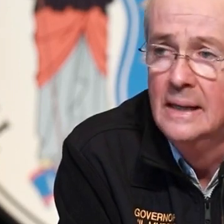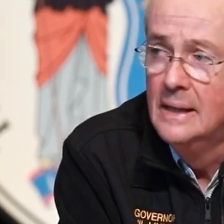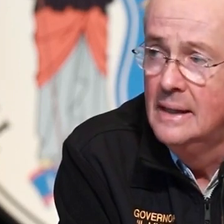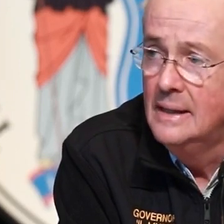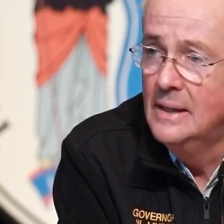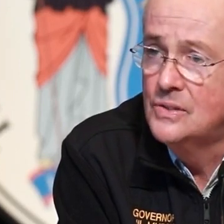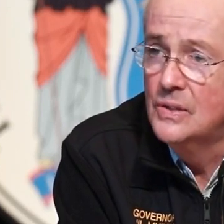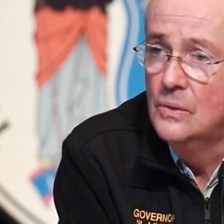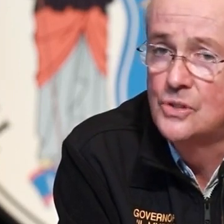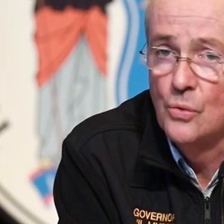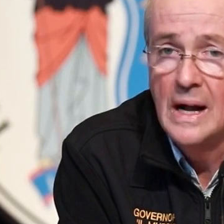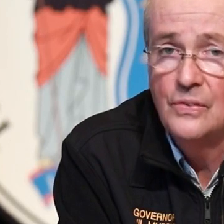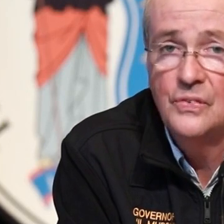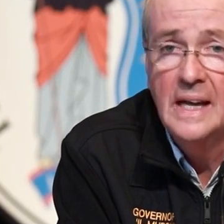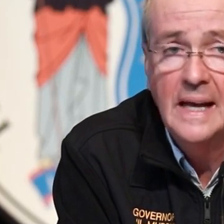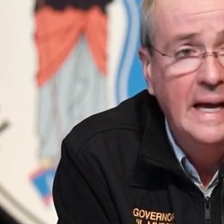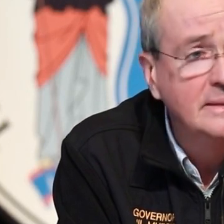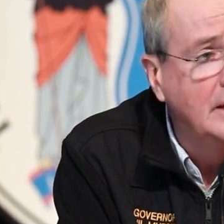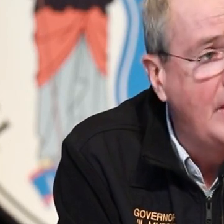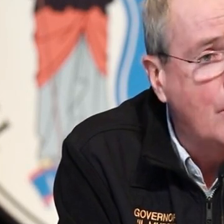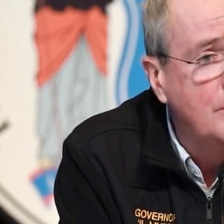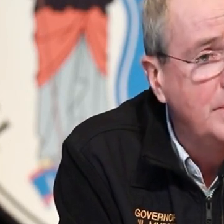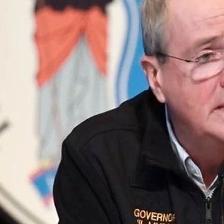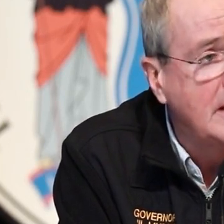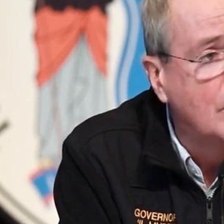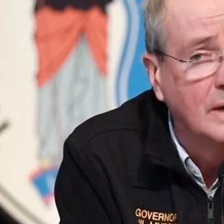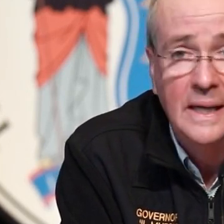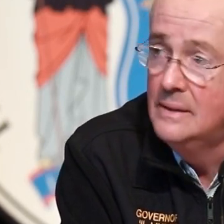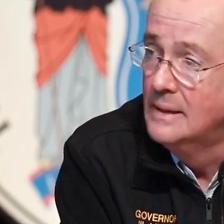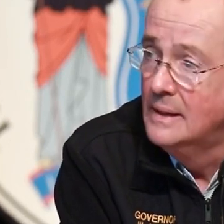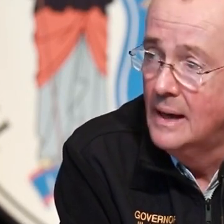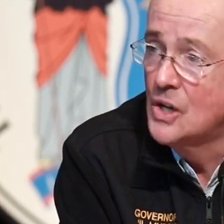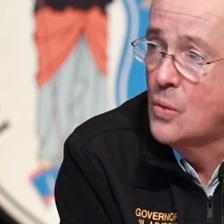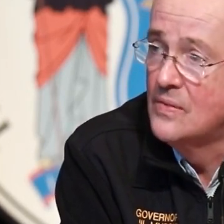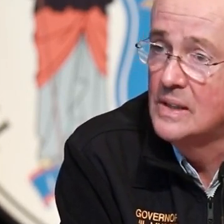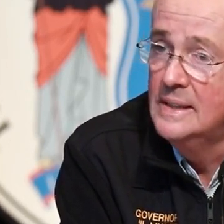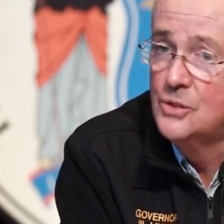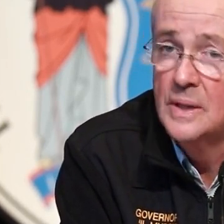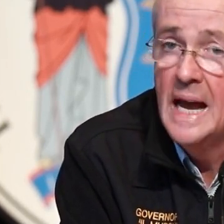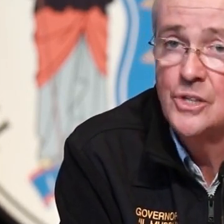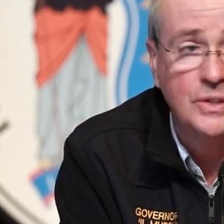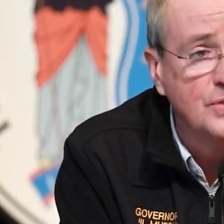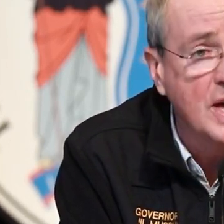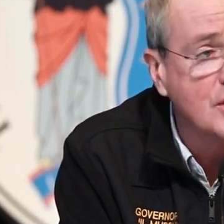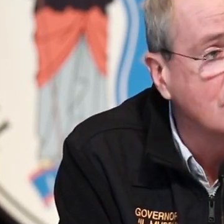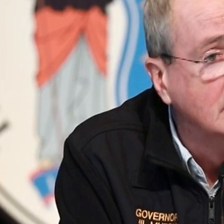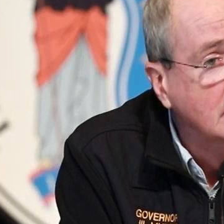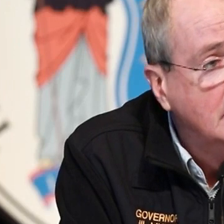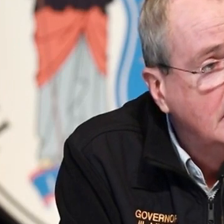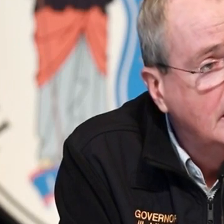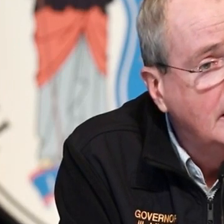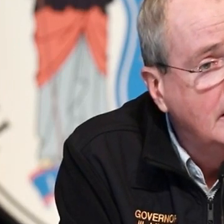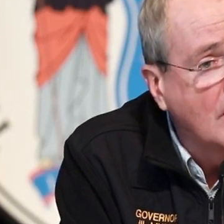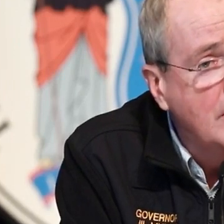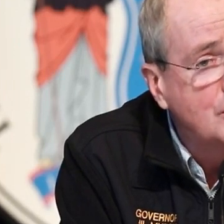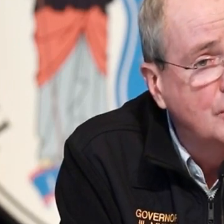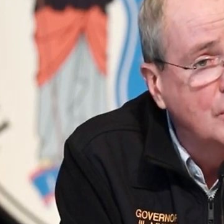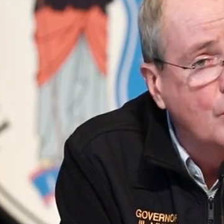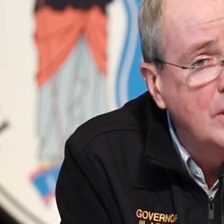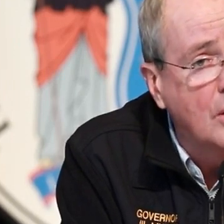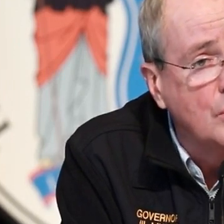money into direct state aid, and that would lead unequivocally to a national disaster. As